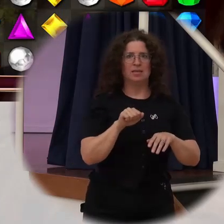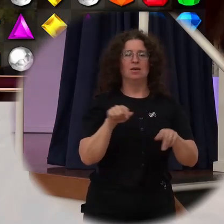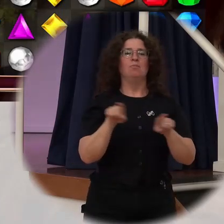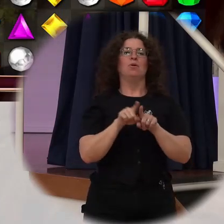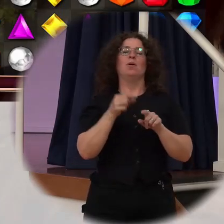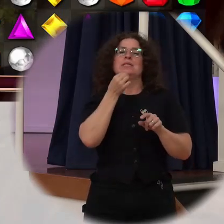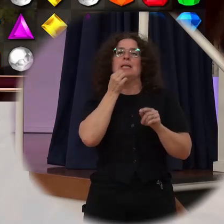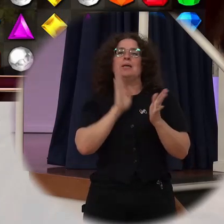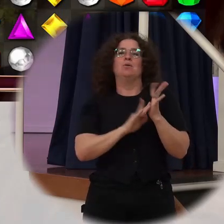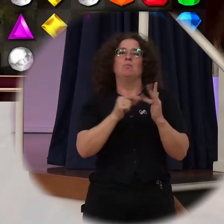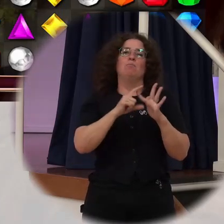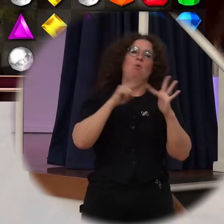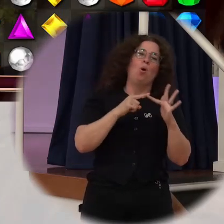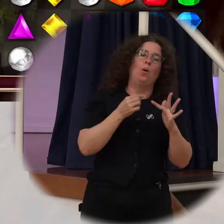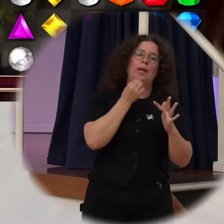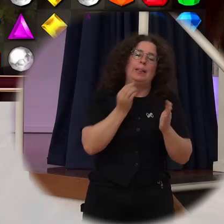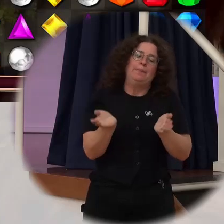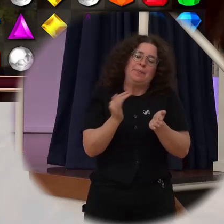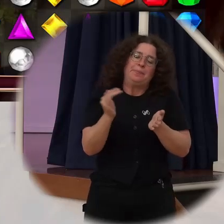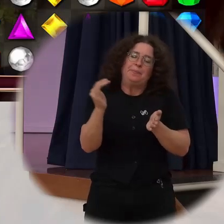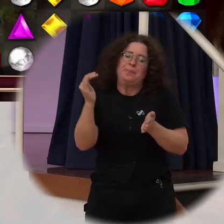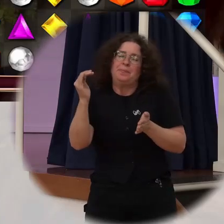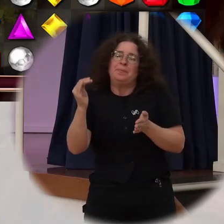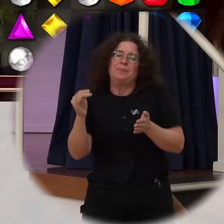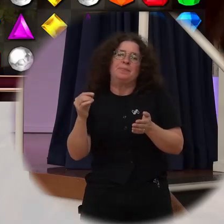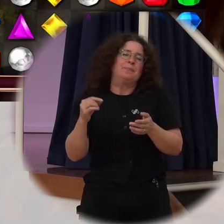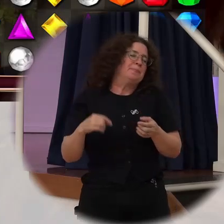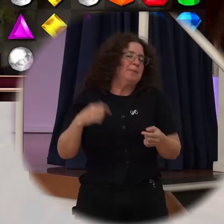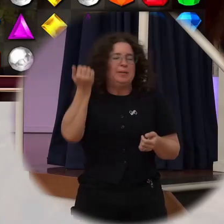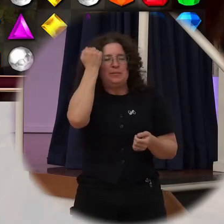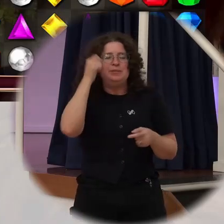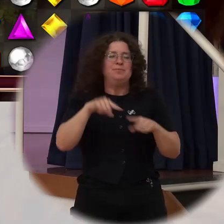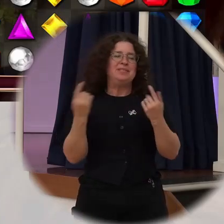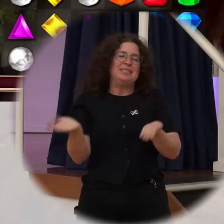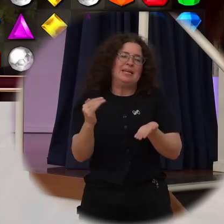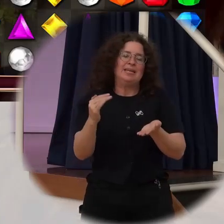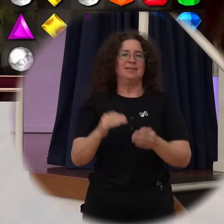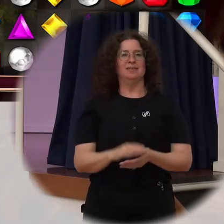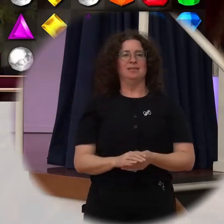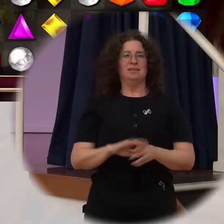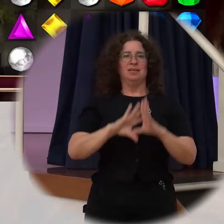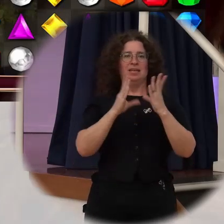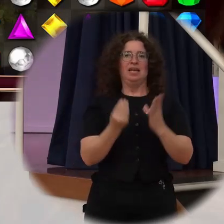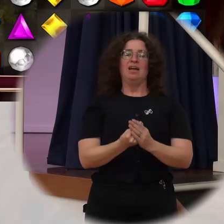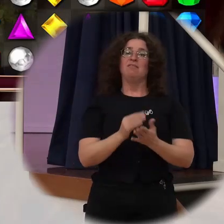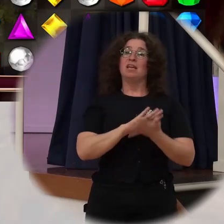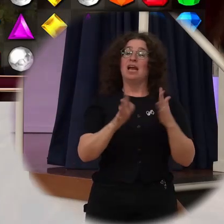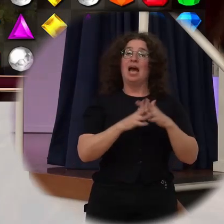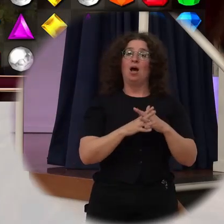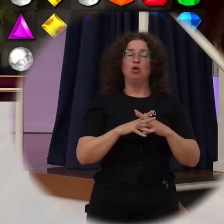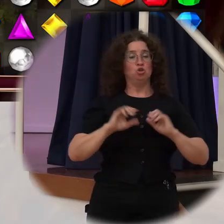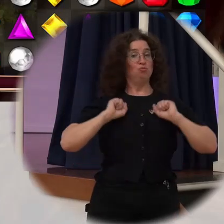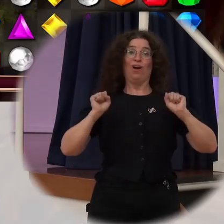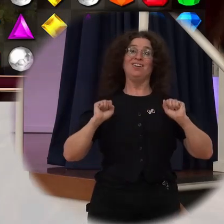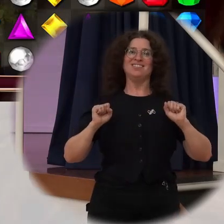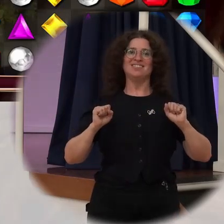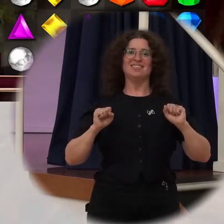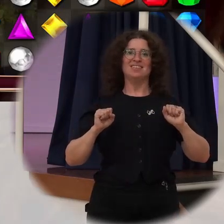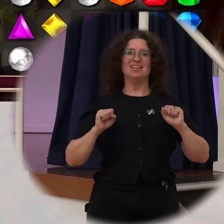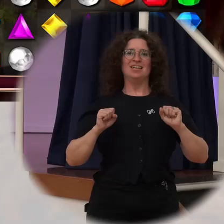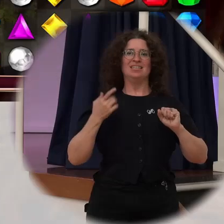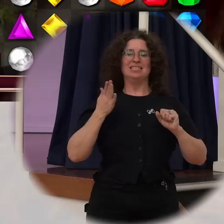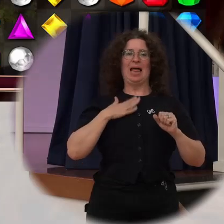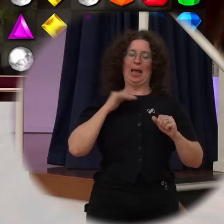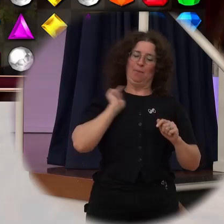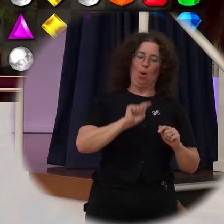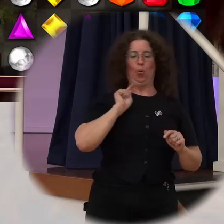game modes, lots of 10 levels of stupid nonsense it does. And they all came about just by surprise, because a lot of this is just poking the game